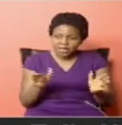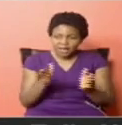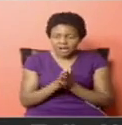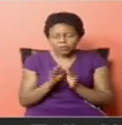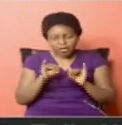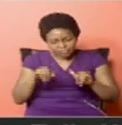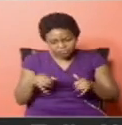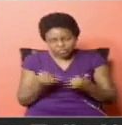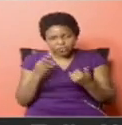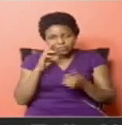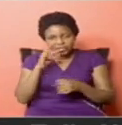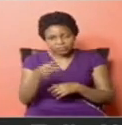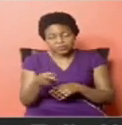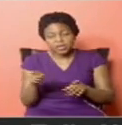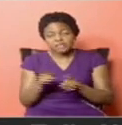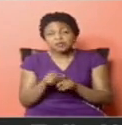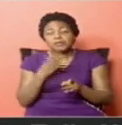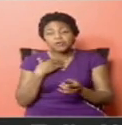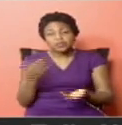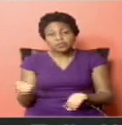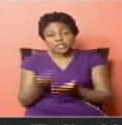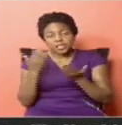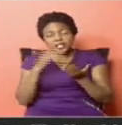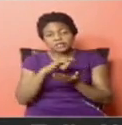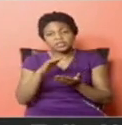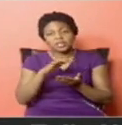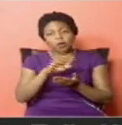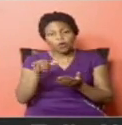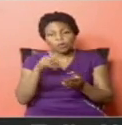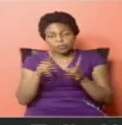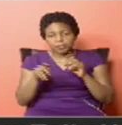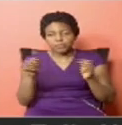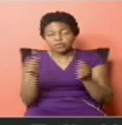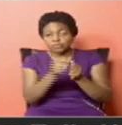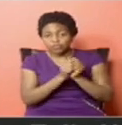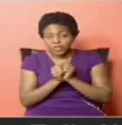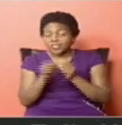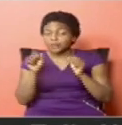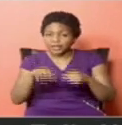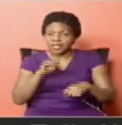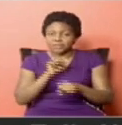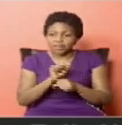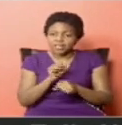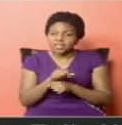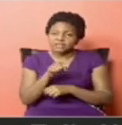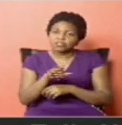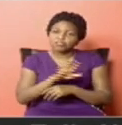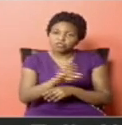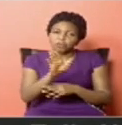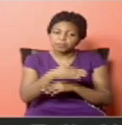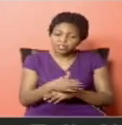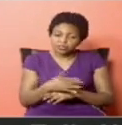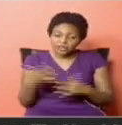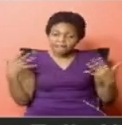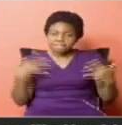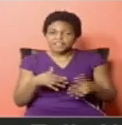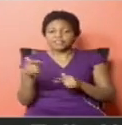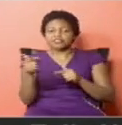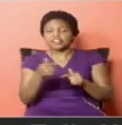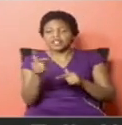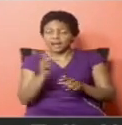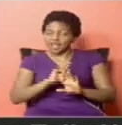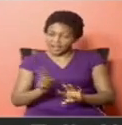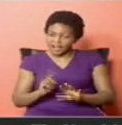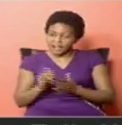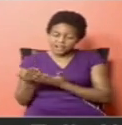we have responded. And I want to encourage everybody that together we shall make it. This is your ministry. Do not fear to criticize.